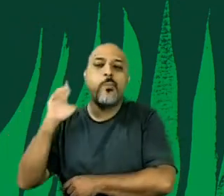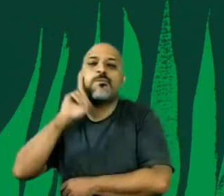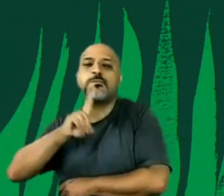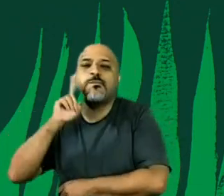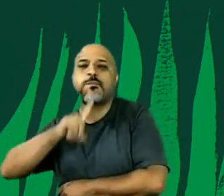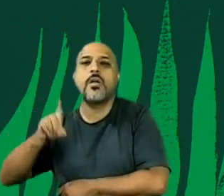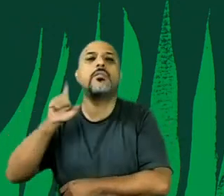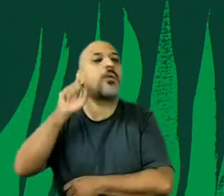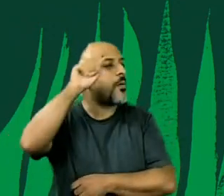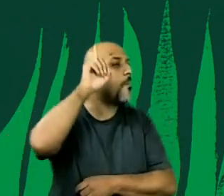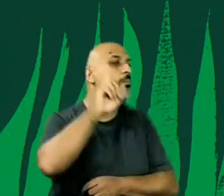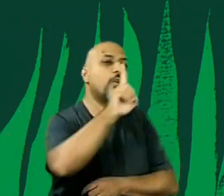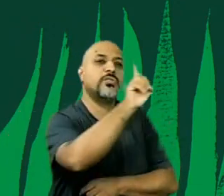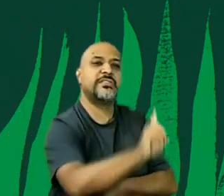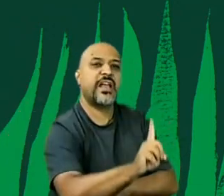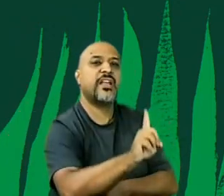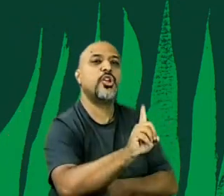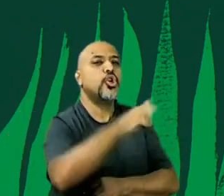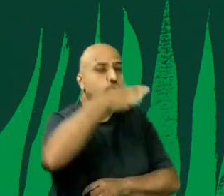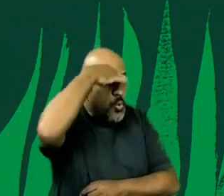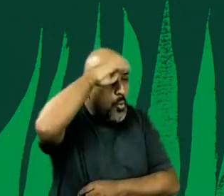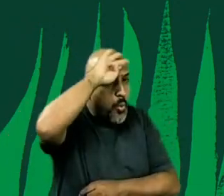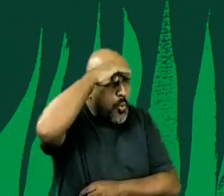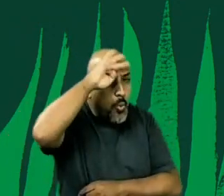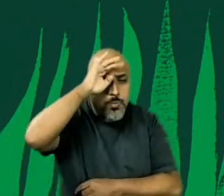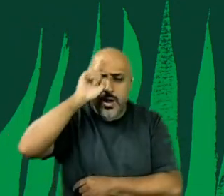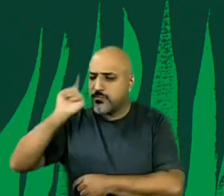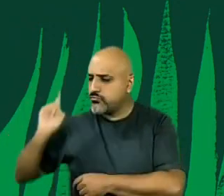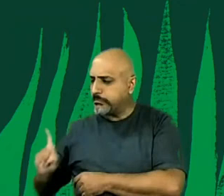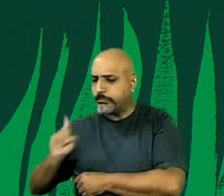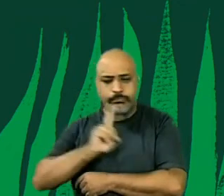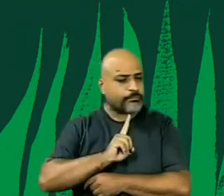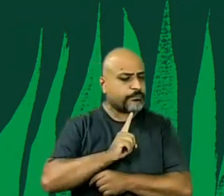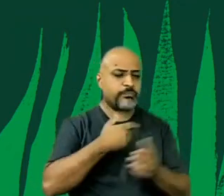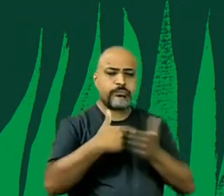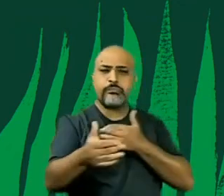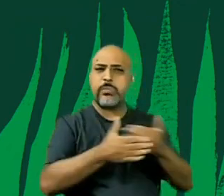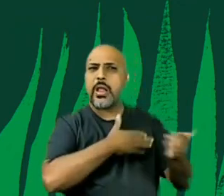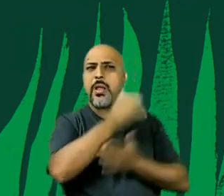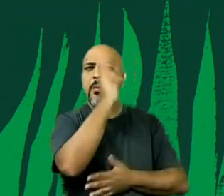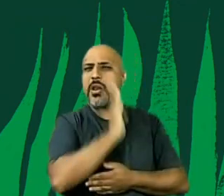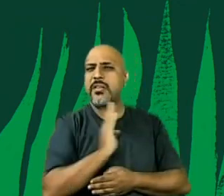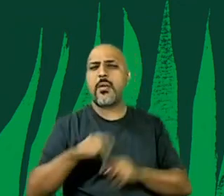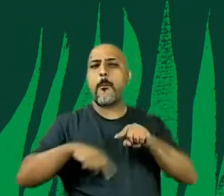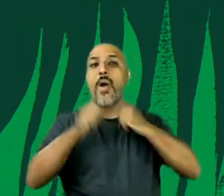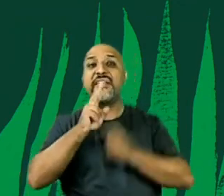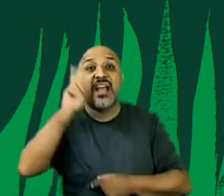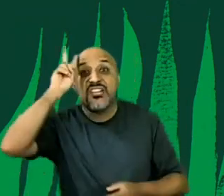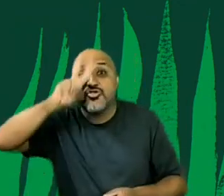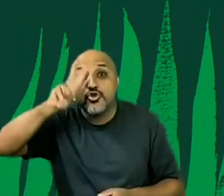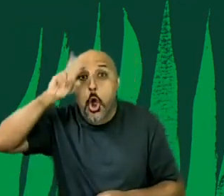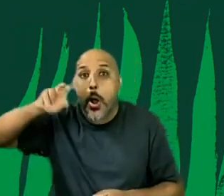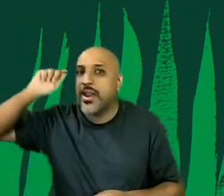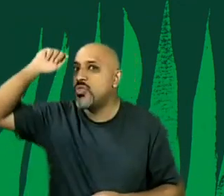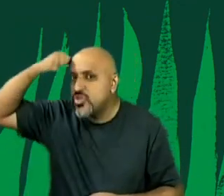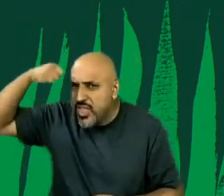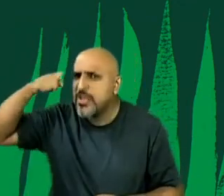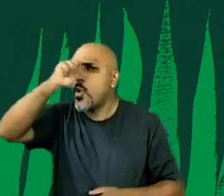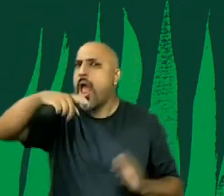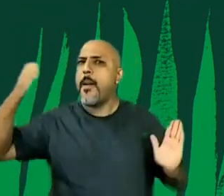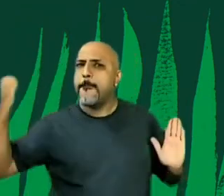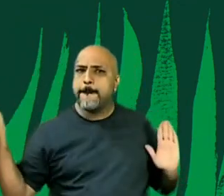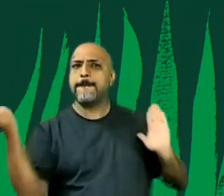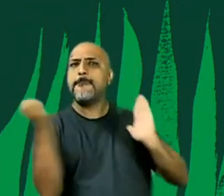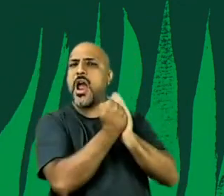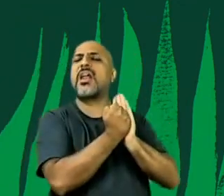Black people can be anywhere in the Caribbean, they can be in Brazil, but the history of Black people is always a story which